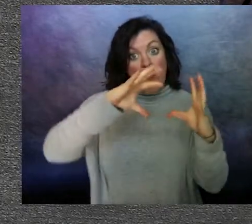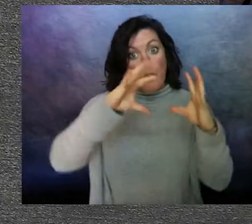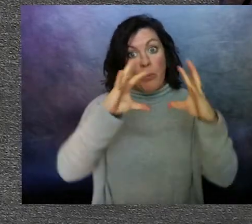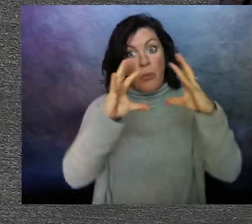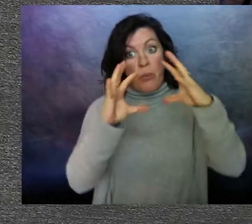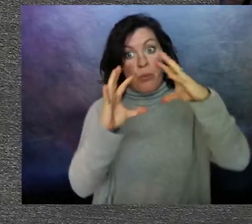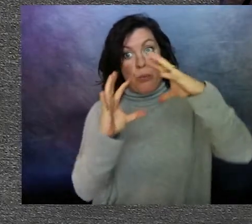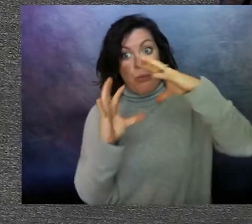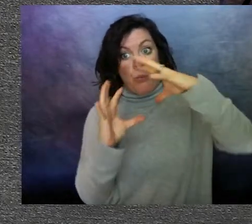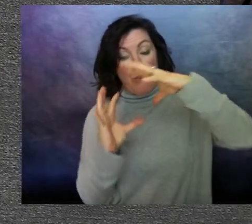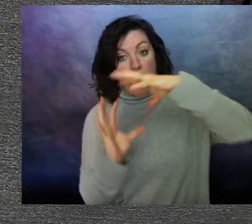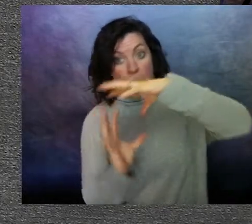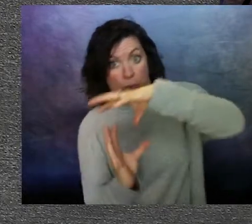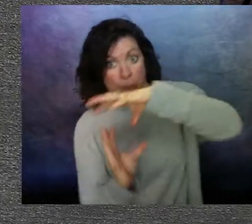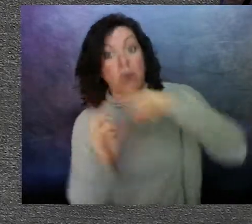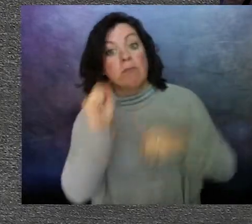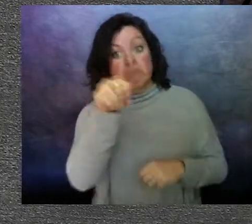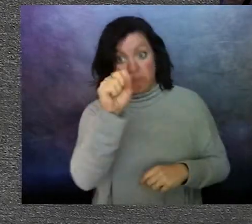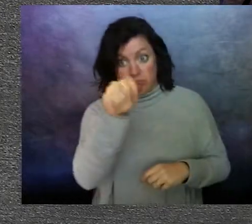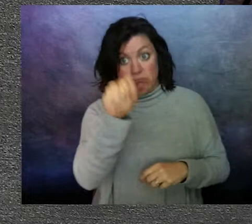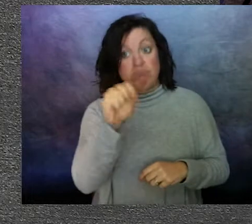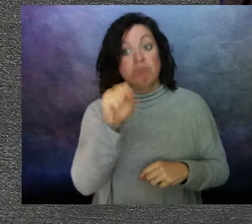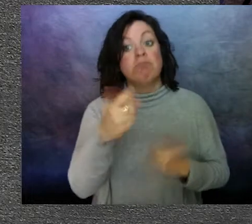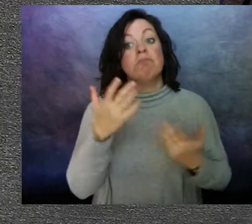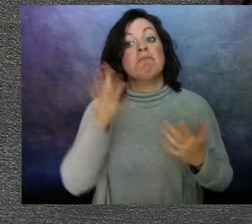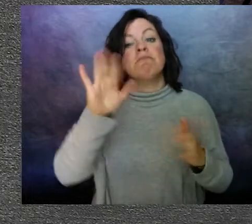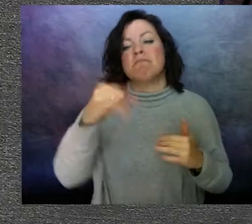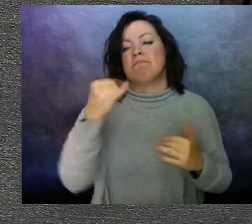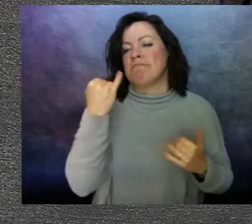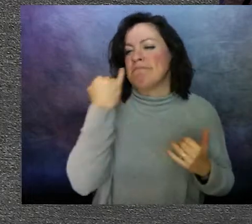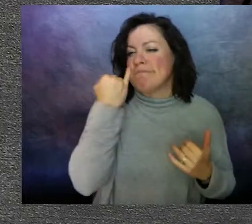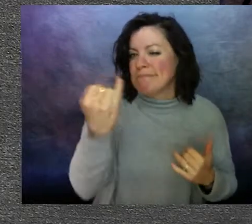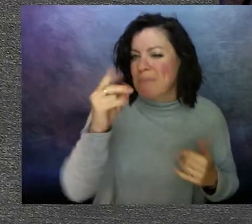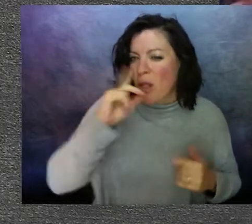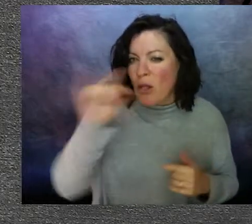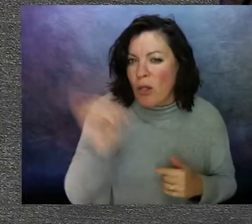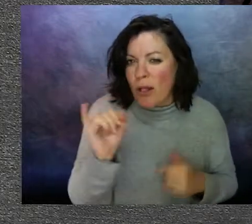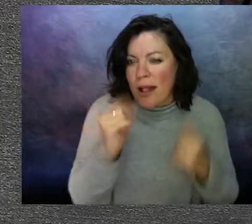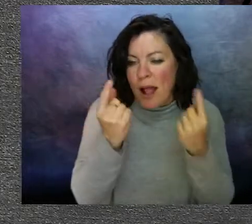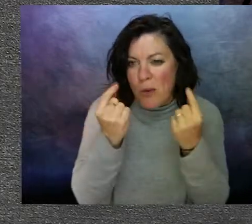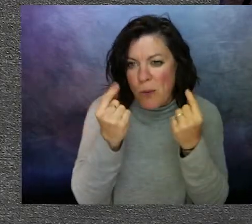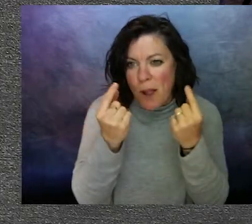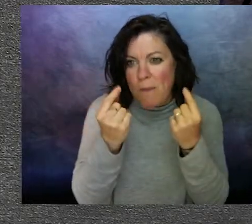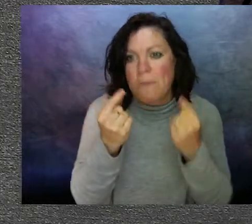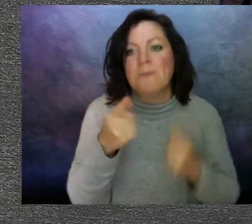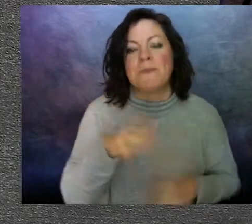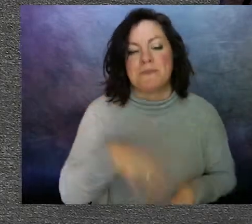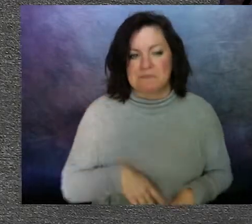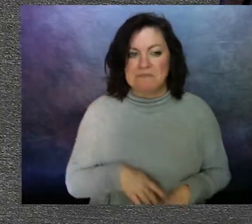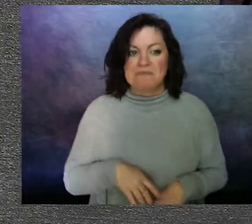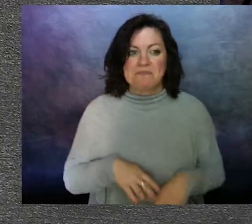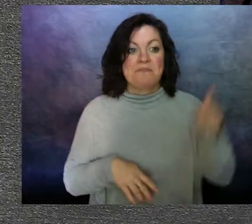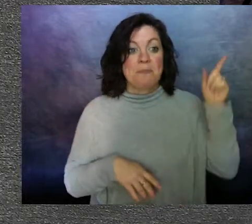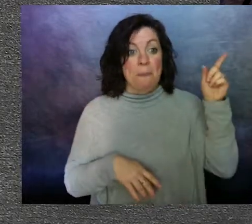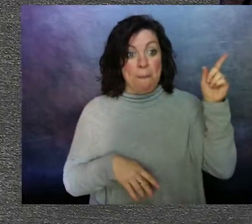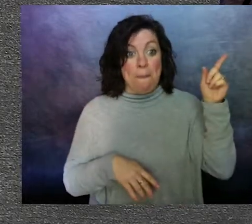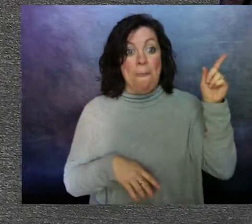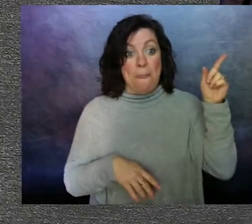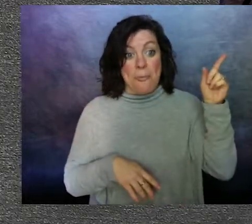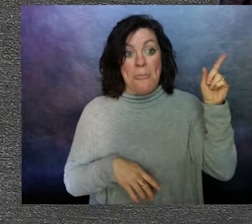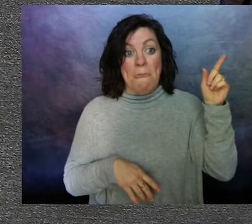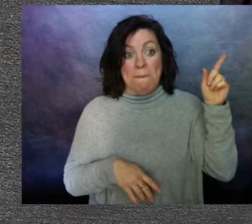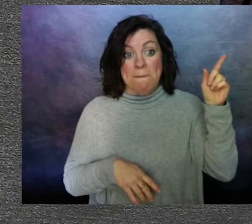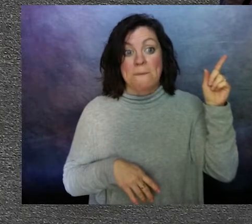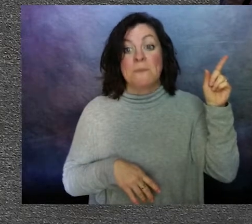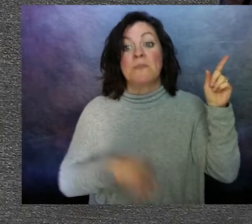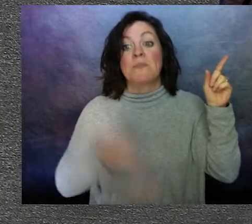far away. It gives us an idea of what we live on. It helps us to understand things. So